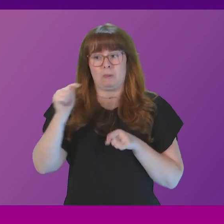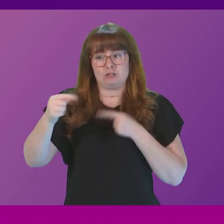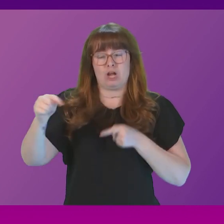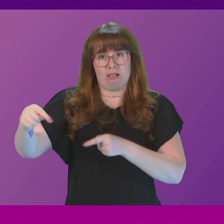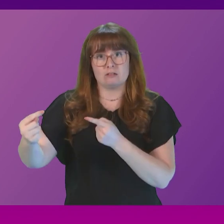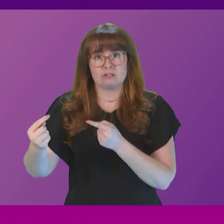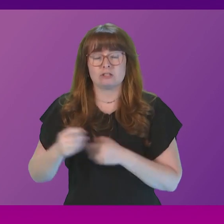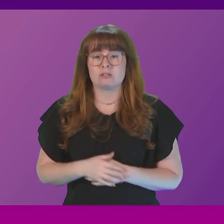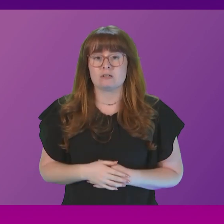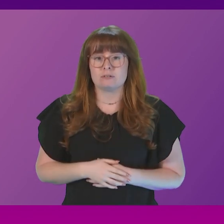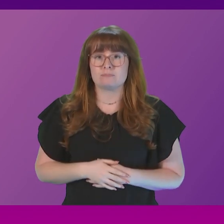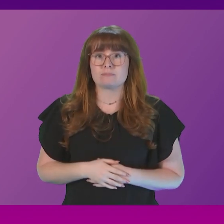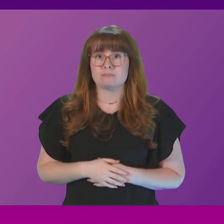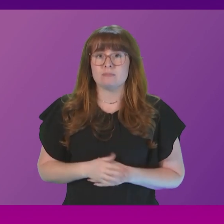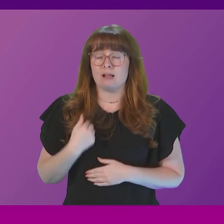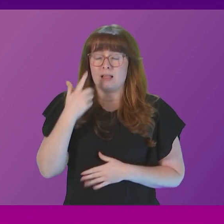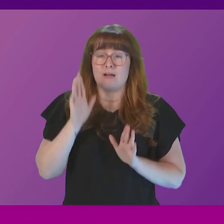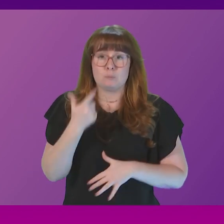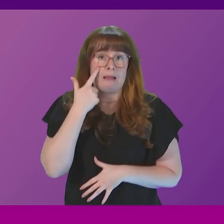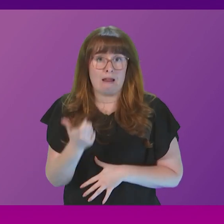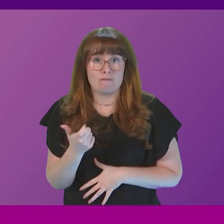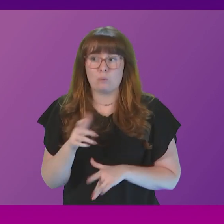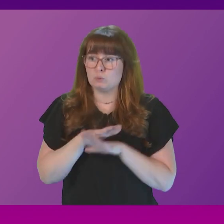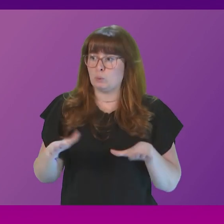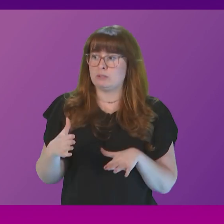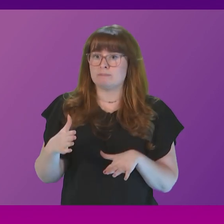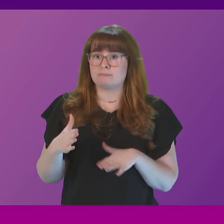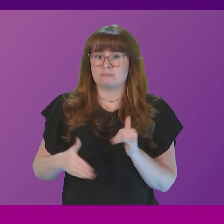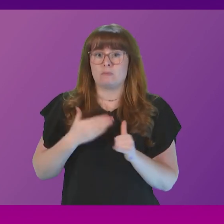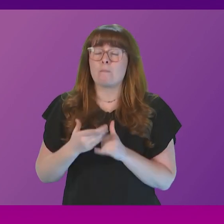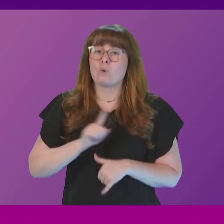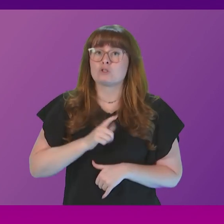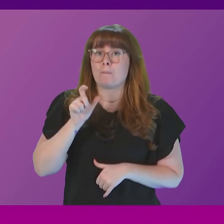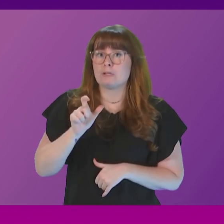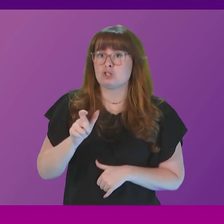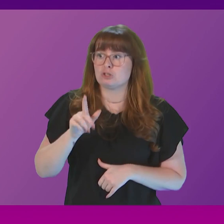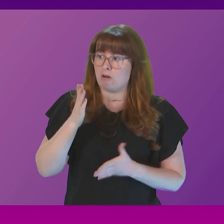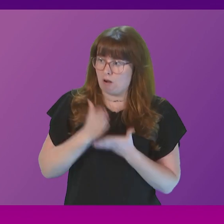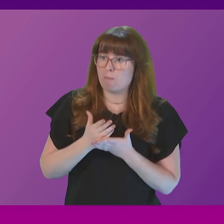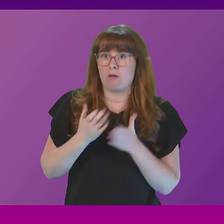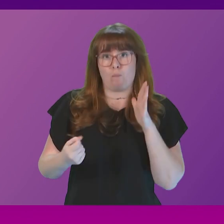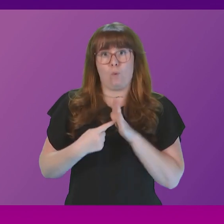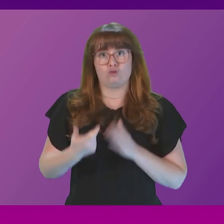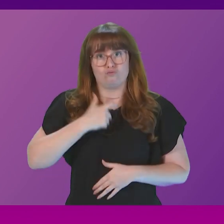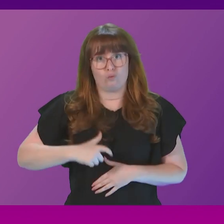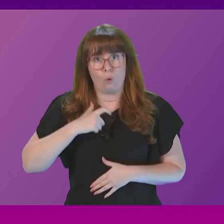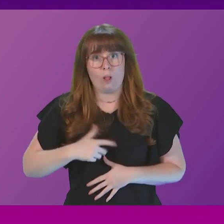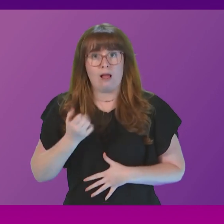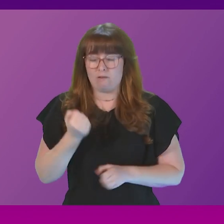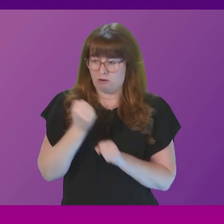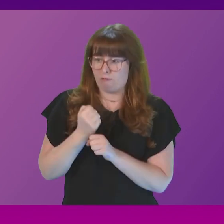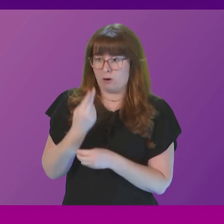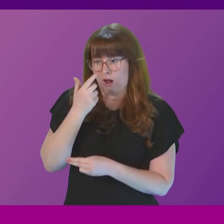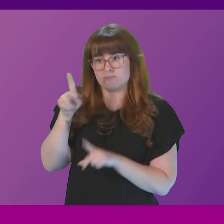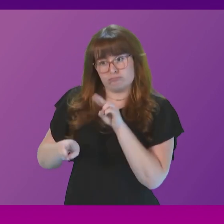being faced. And I think we've got to be careful that what we don't end up doing, because commissioners can absolutely play an important role in holding government to account,